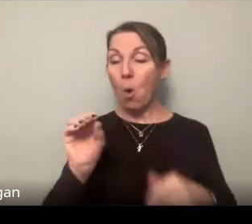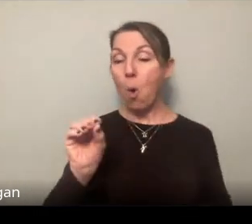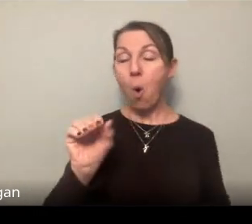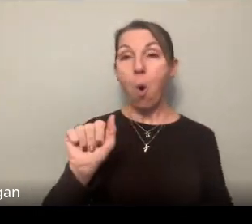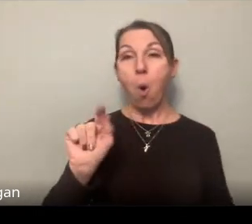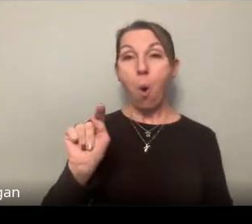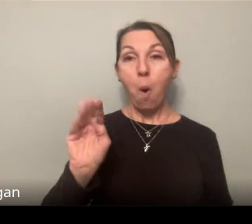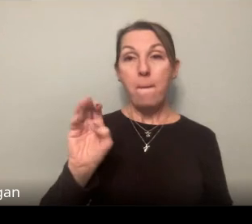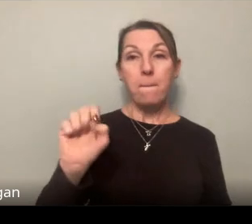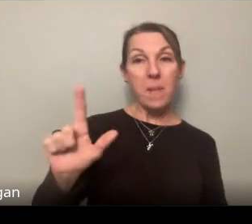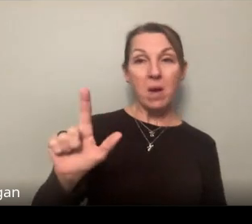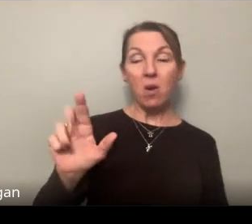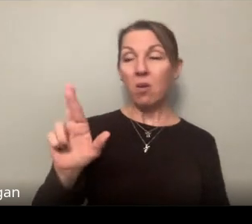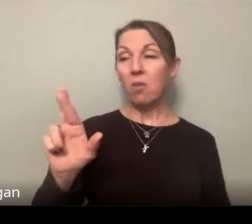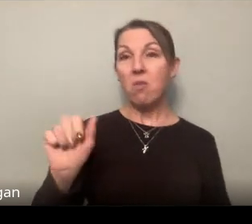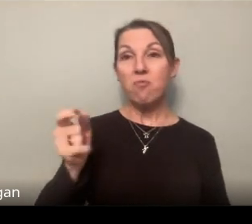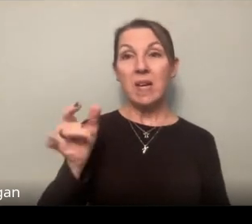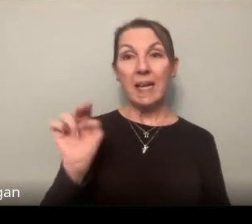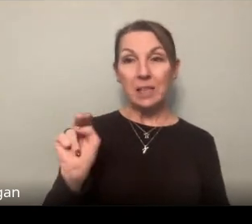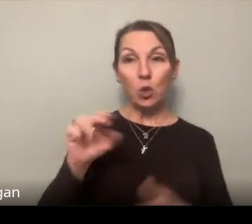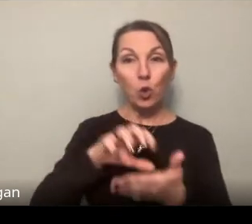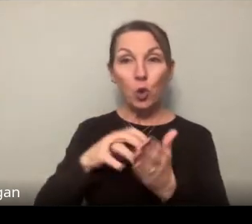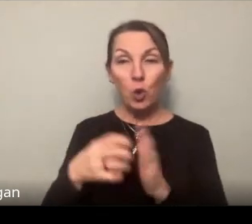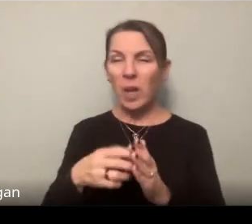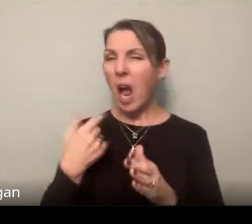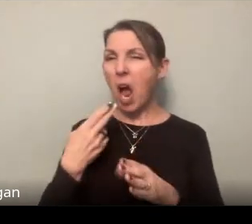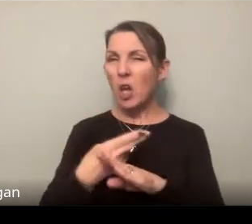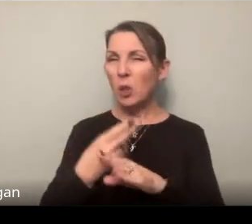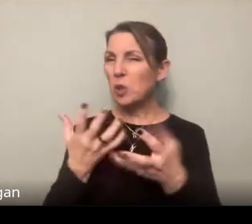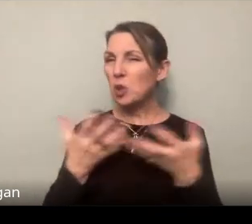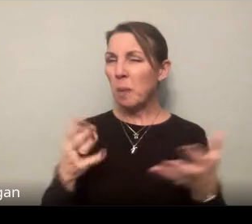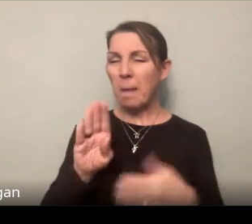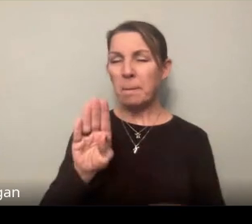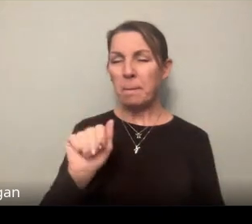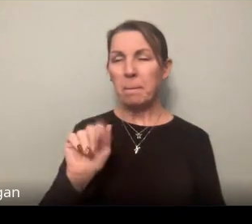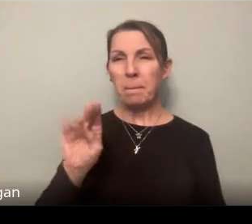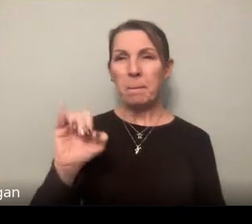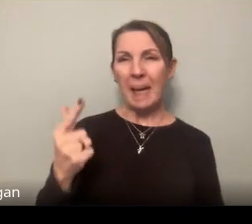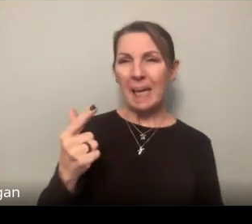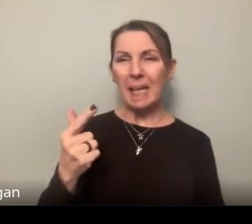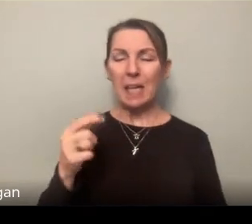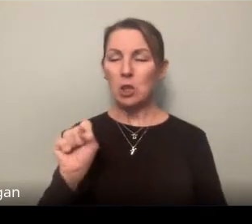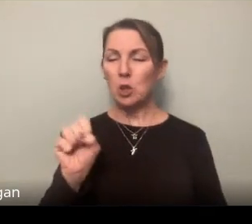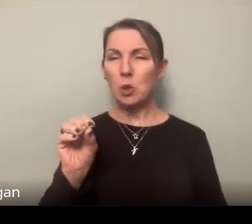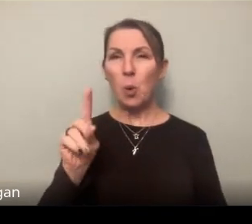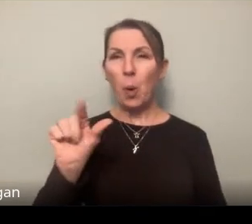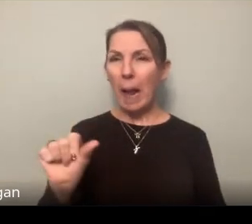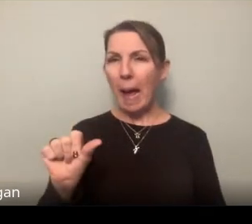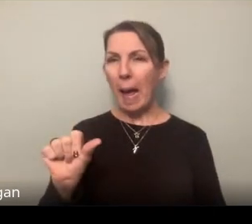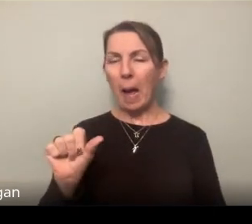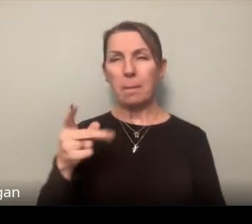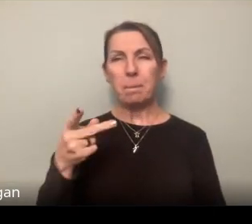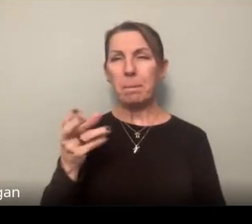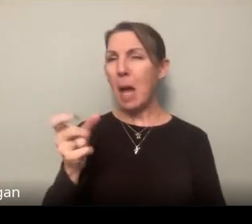and I think I used too much of either baking soda or baking powder, and they were super poofy. And so